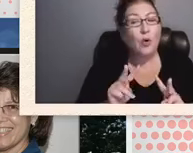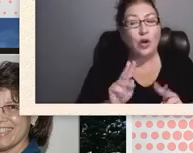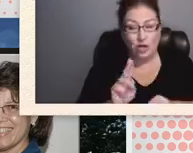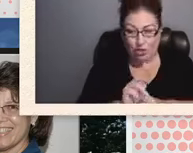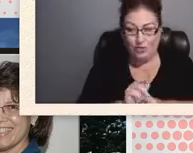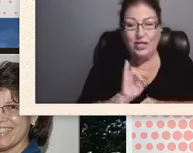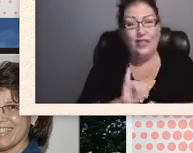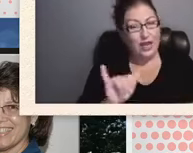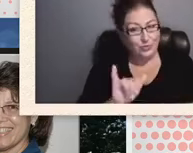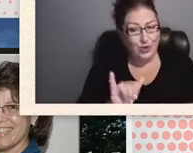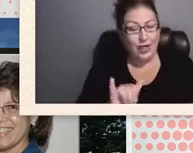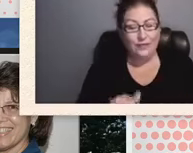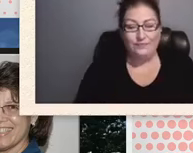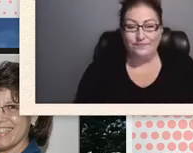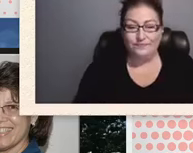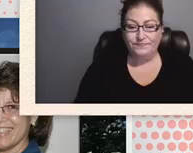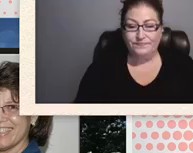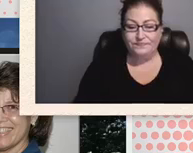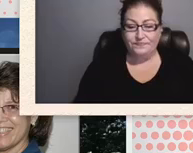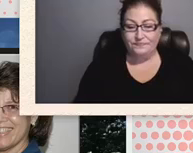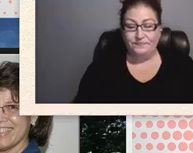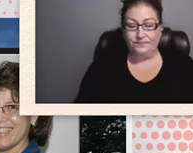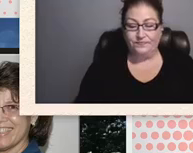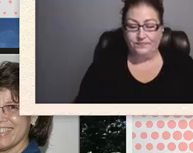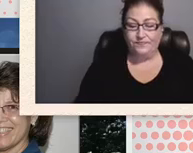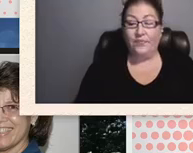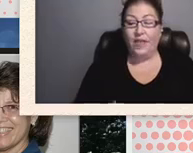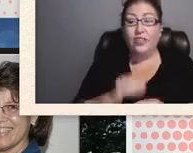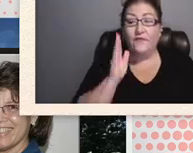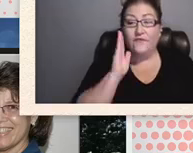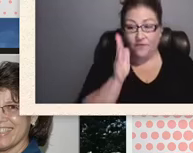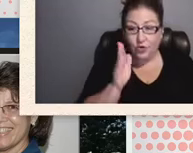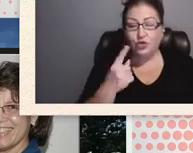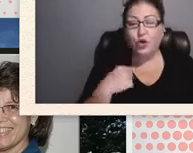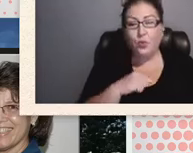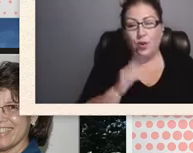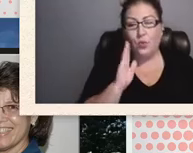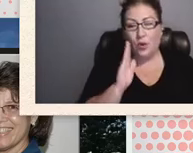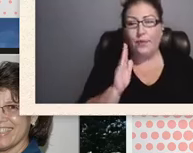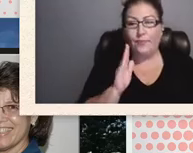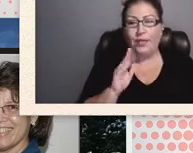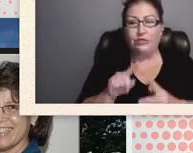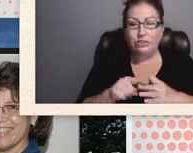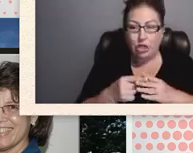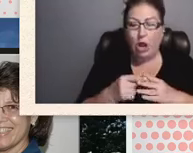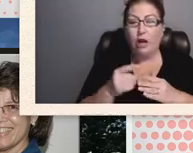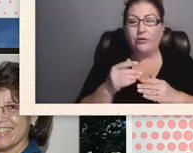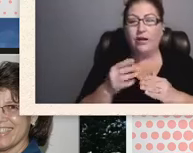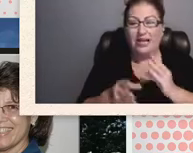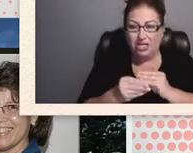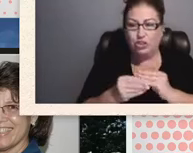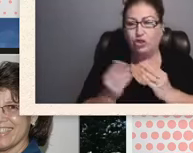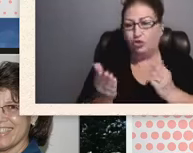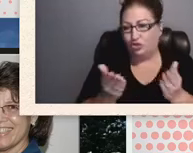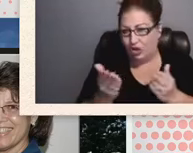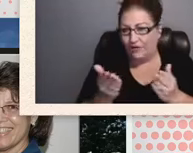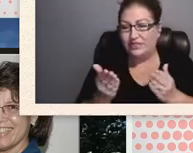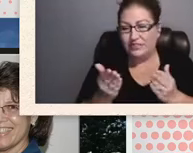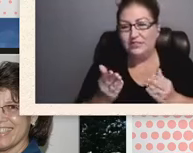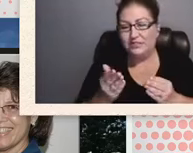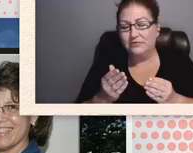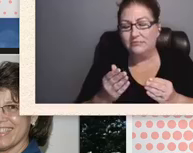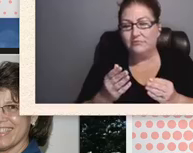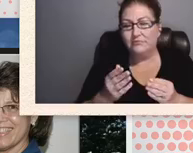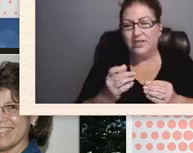it. In the future, we'll be rolling out for additional services next